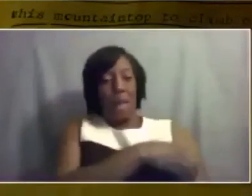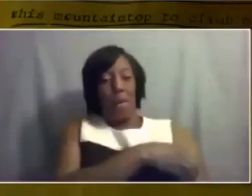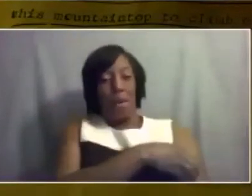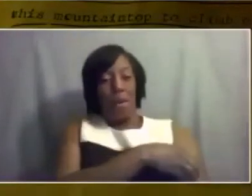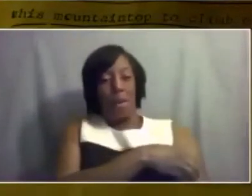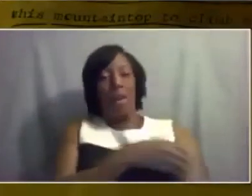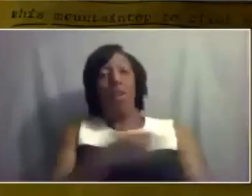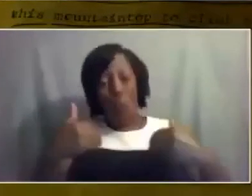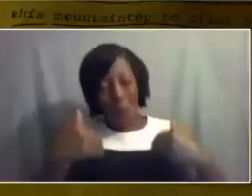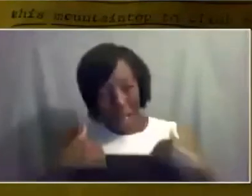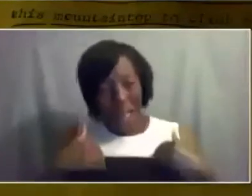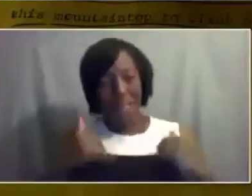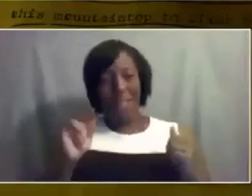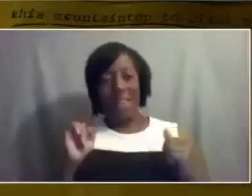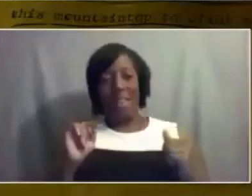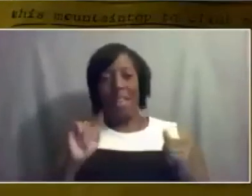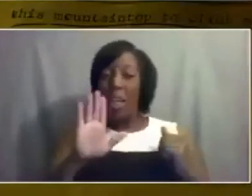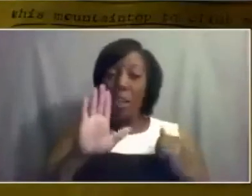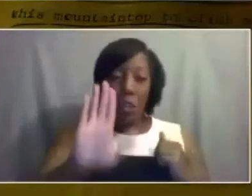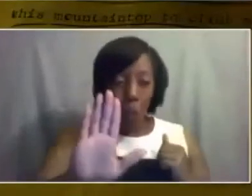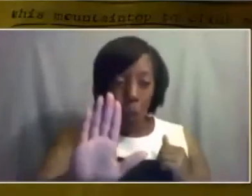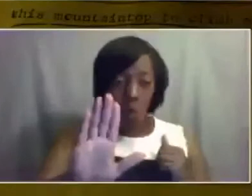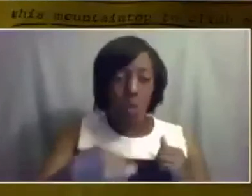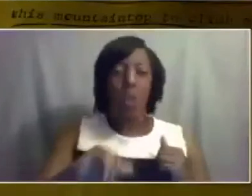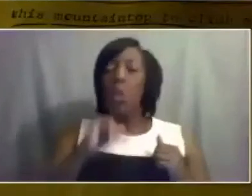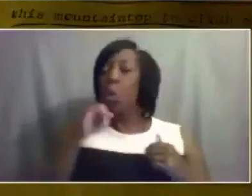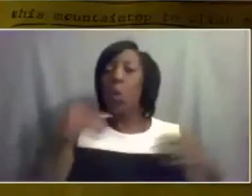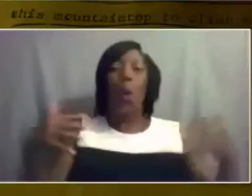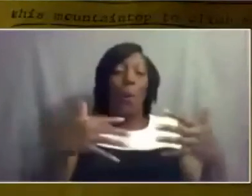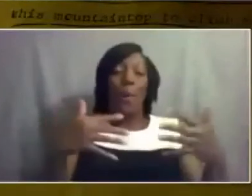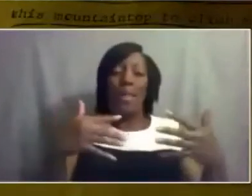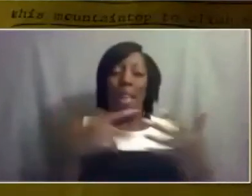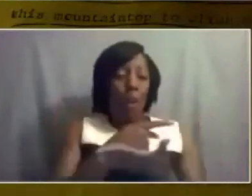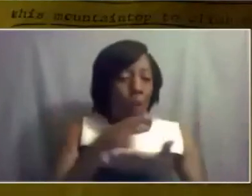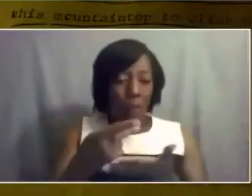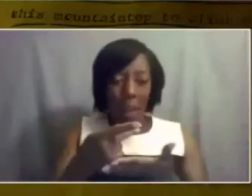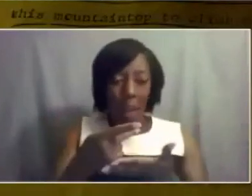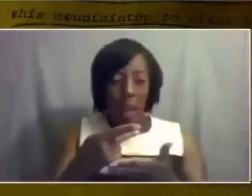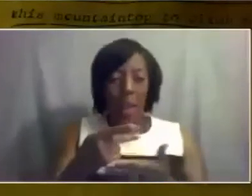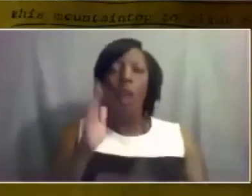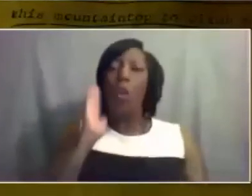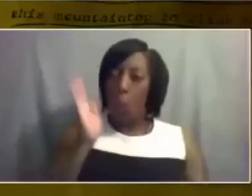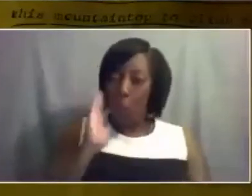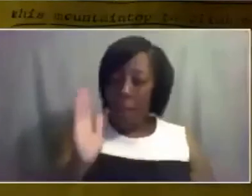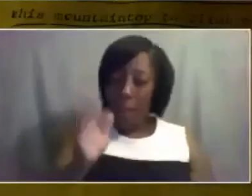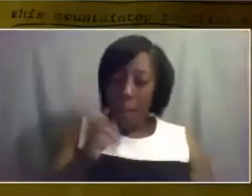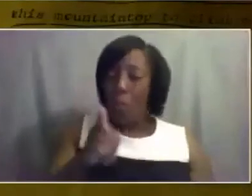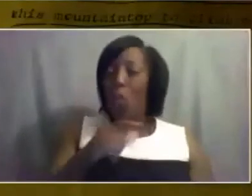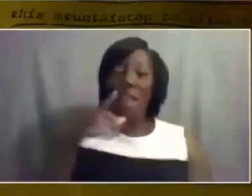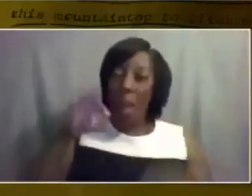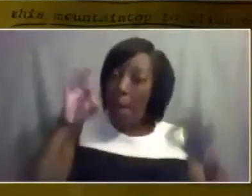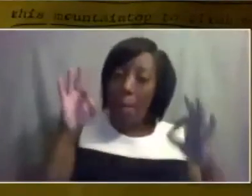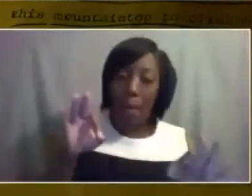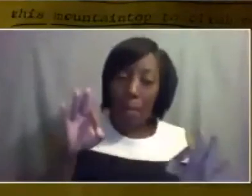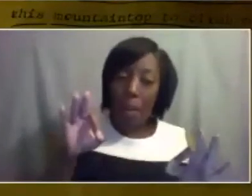to fail. Mm-hmm. You will. You're not perfect. To study, to practice, sum it up and do it again.